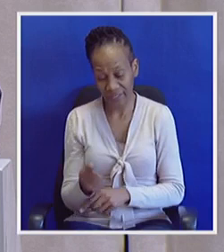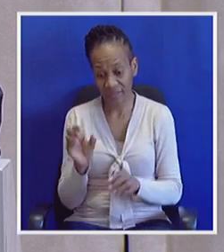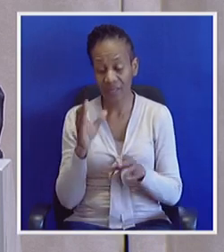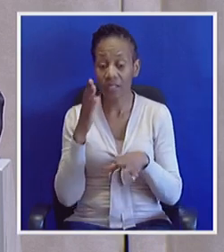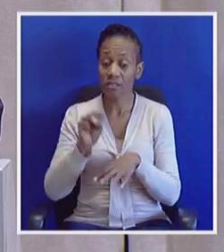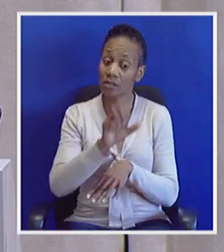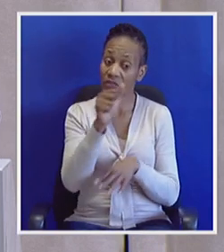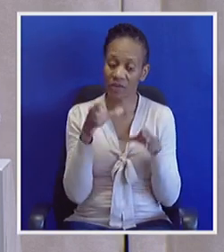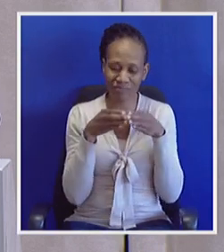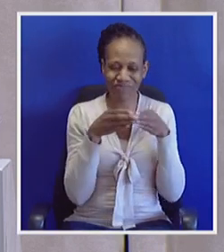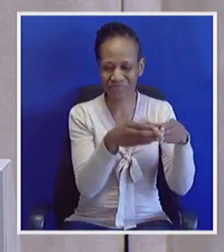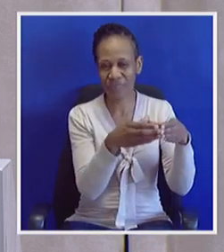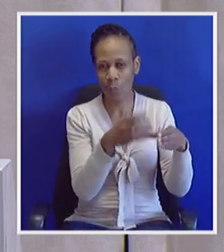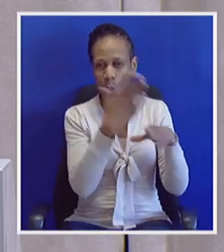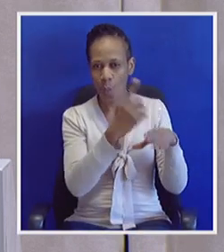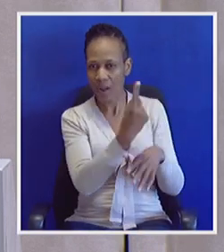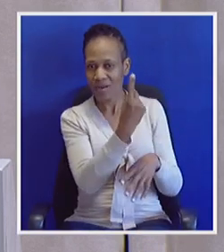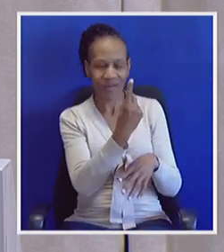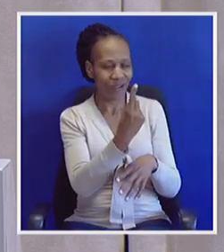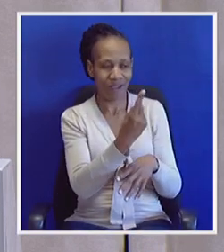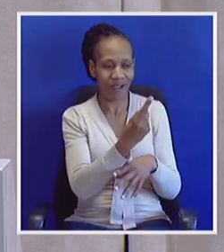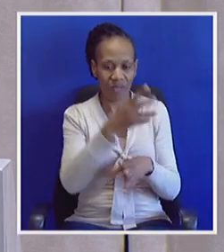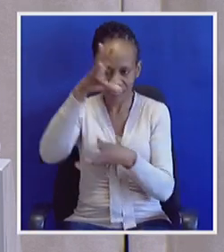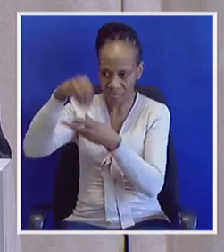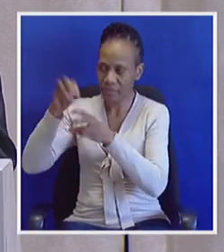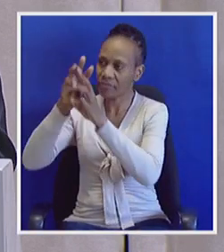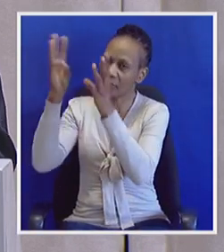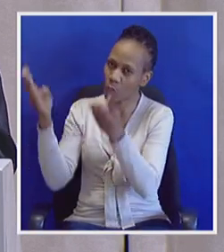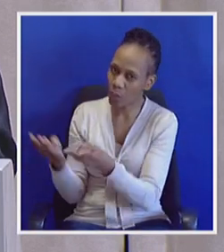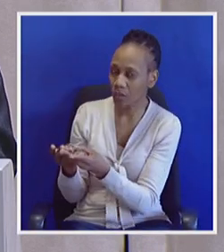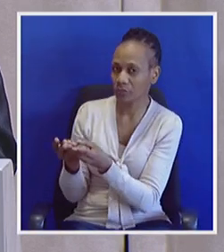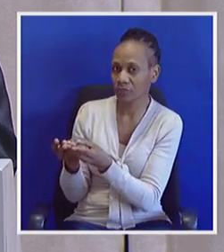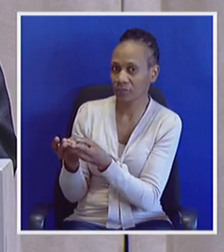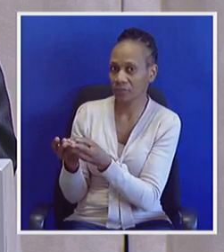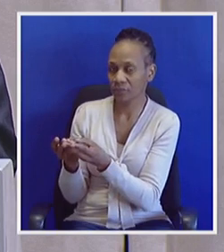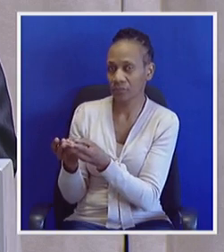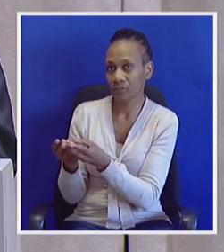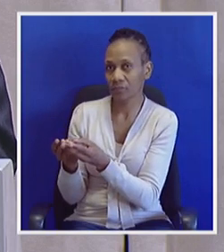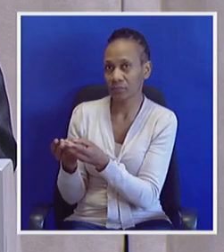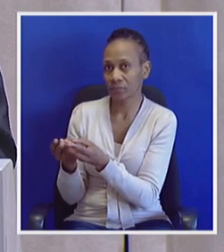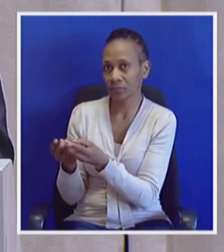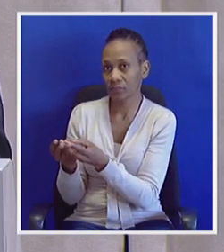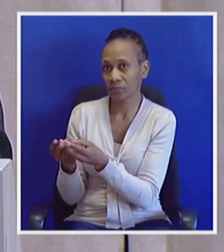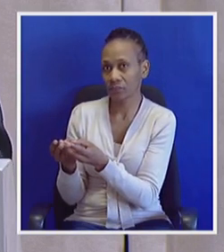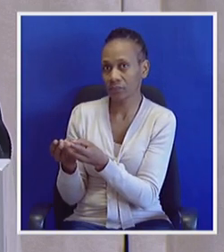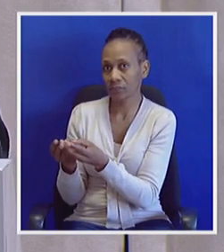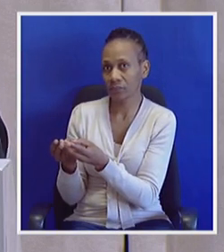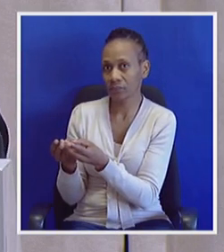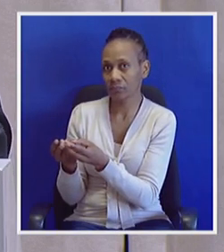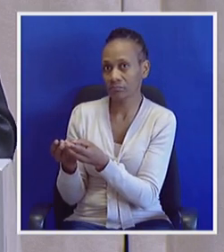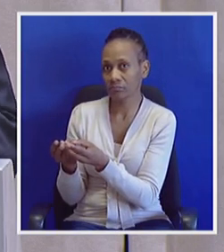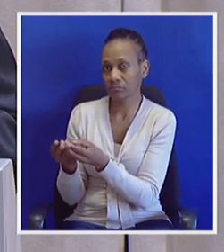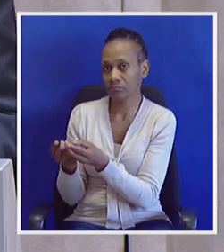We operate in a globalized environment, and where we've got to